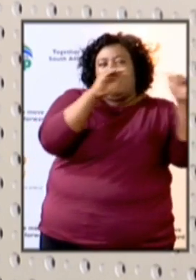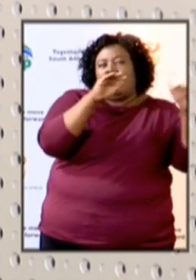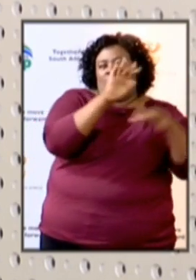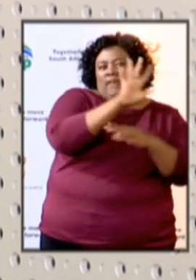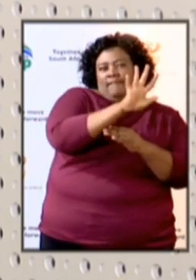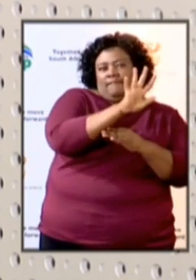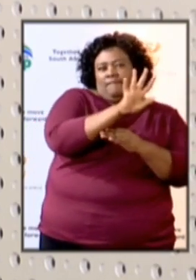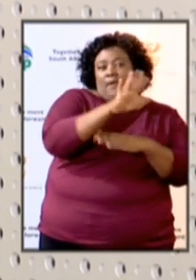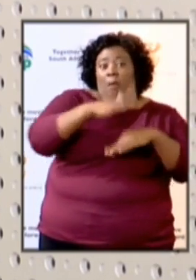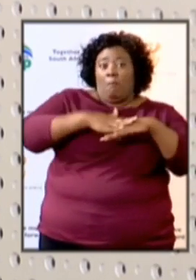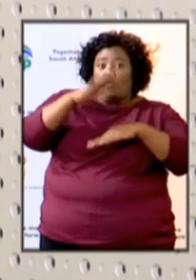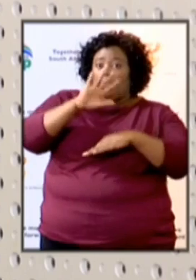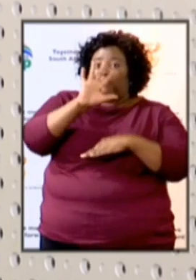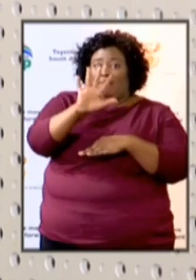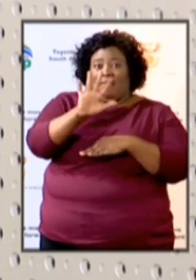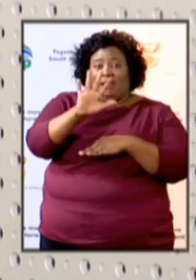car.